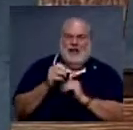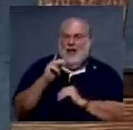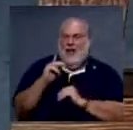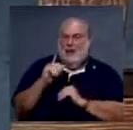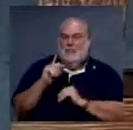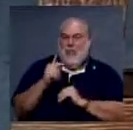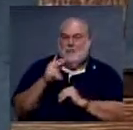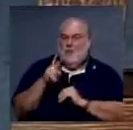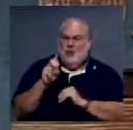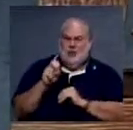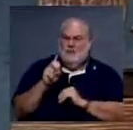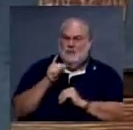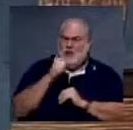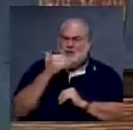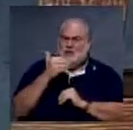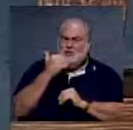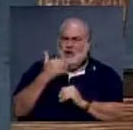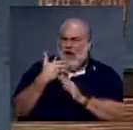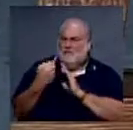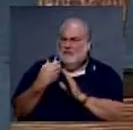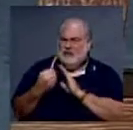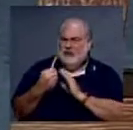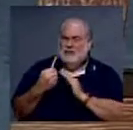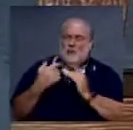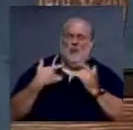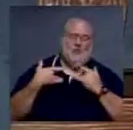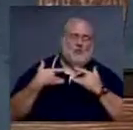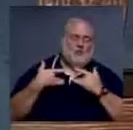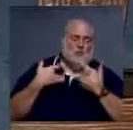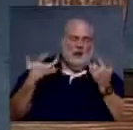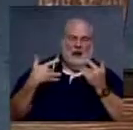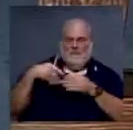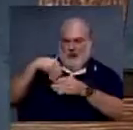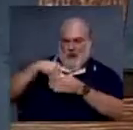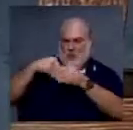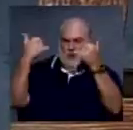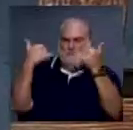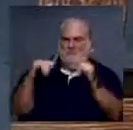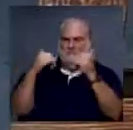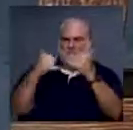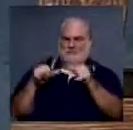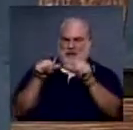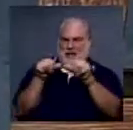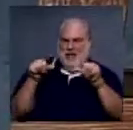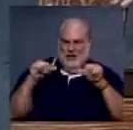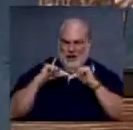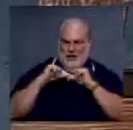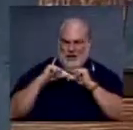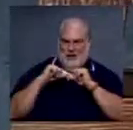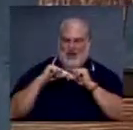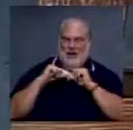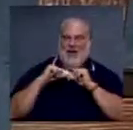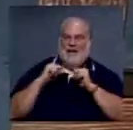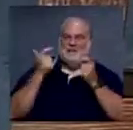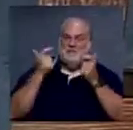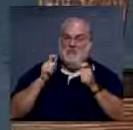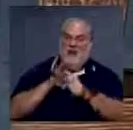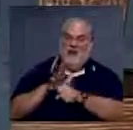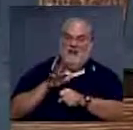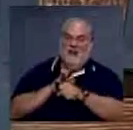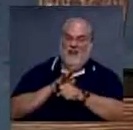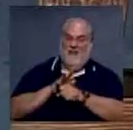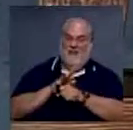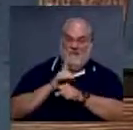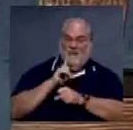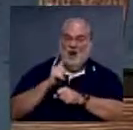do good in the heat in the summertime. So we really are excited that it's going to have the option to have an indoor, space big enough to have,